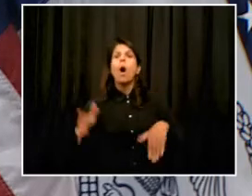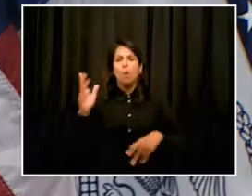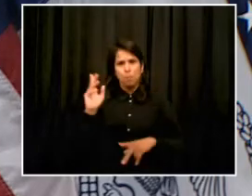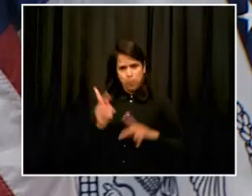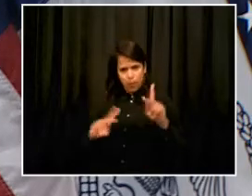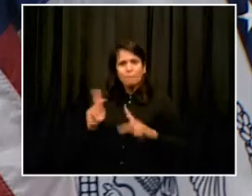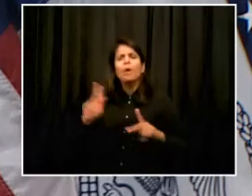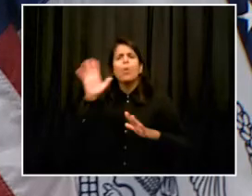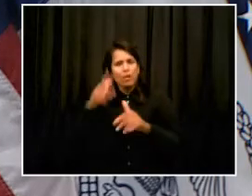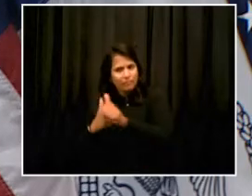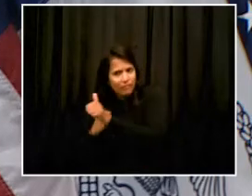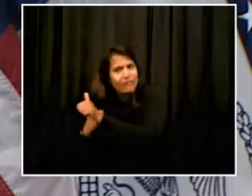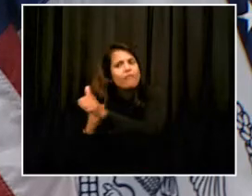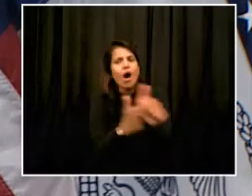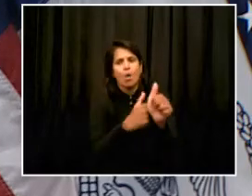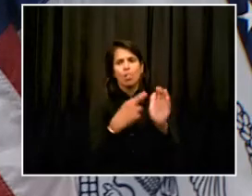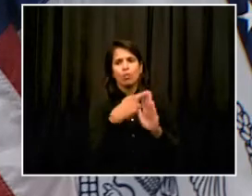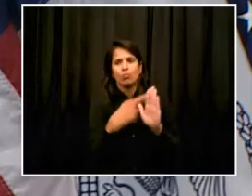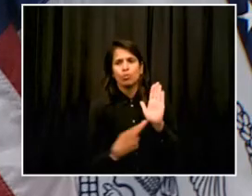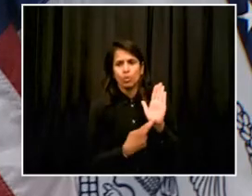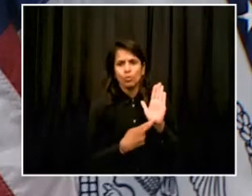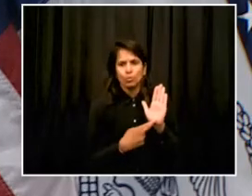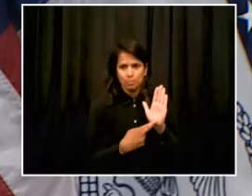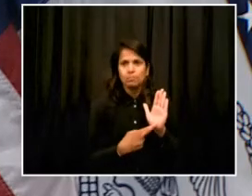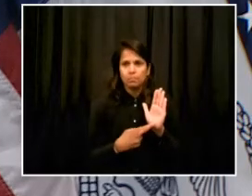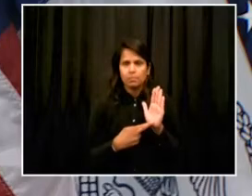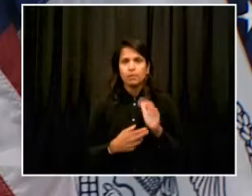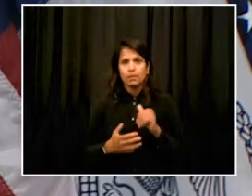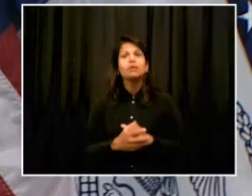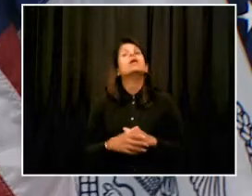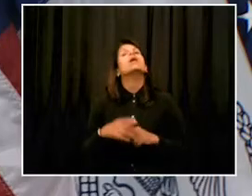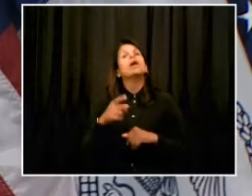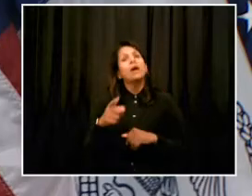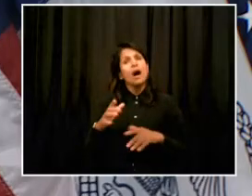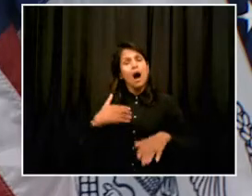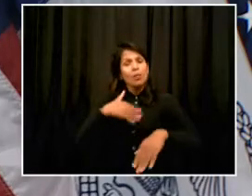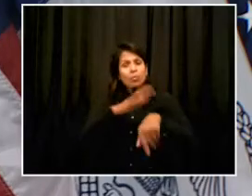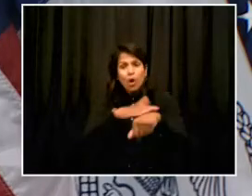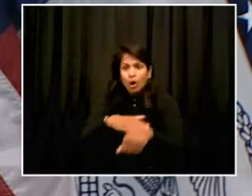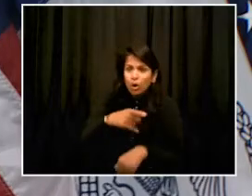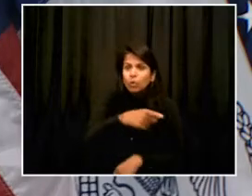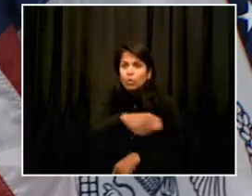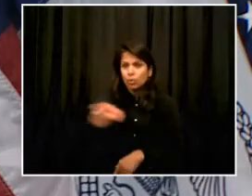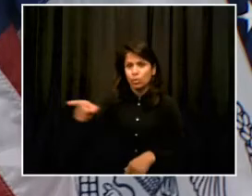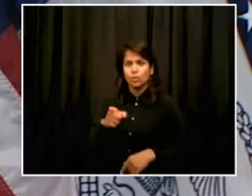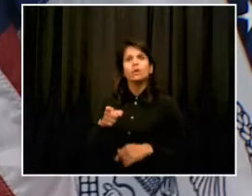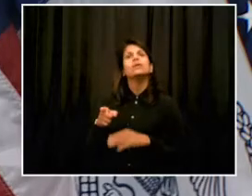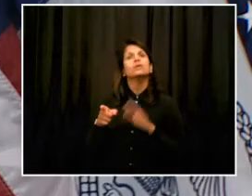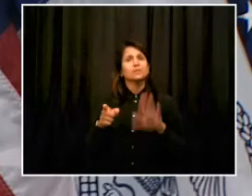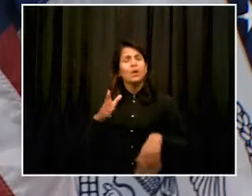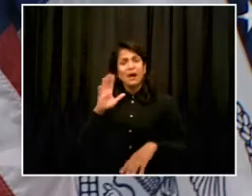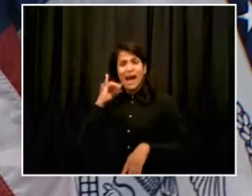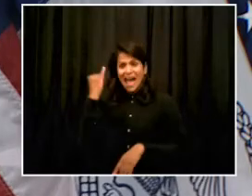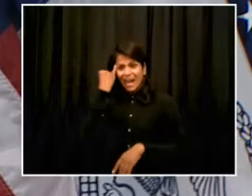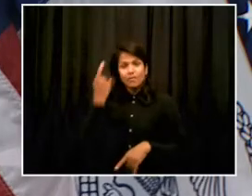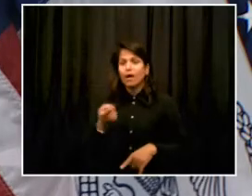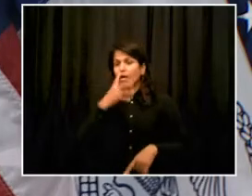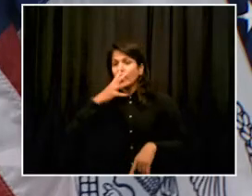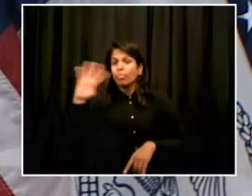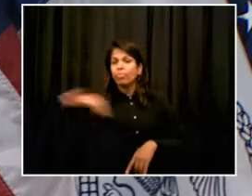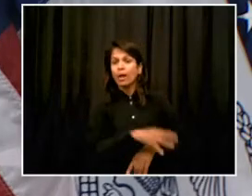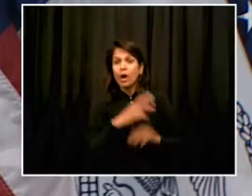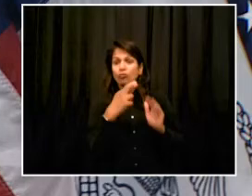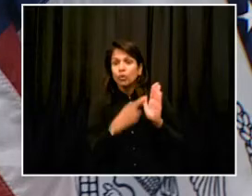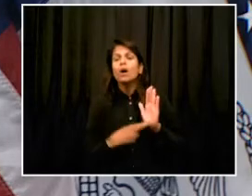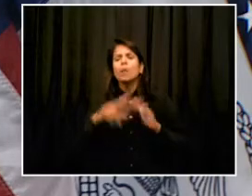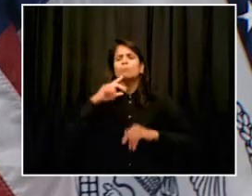are consequences, and that's another piece of the equation. No one wants to be fining anyone in this environment, but if we have to, we